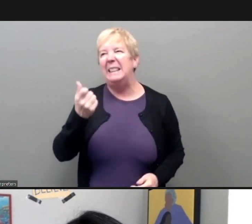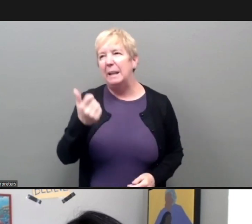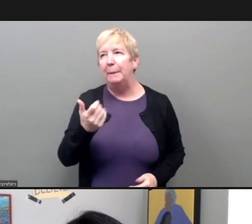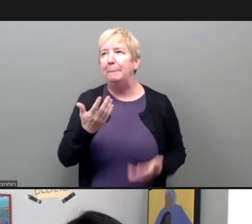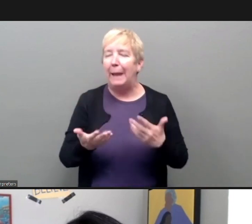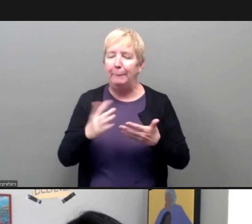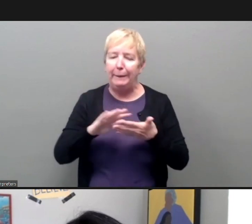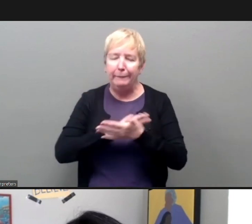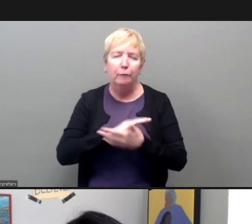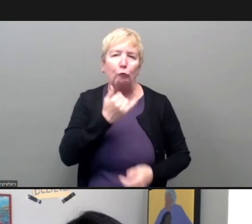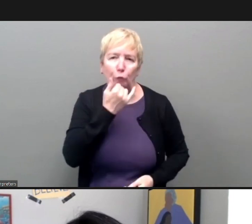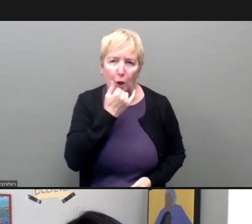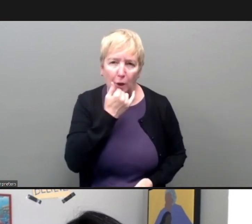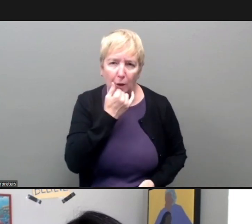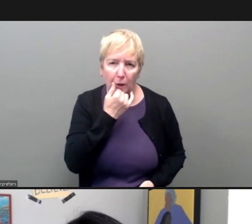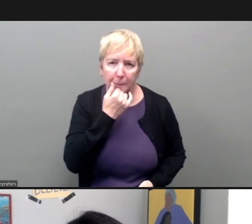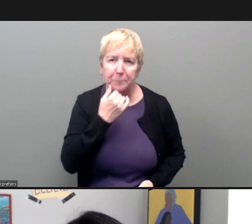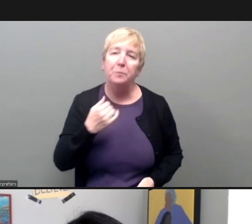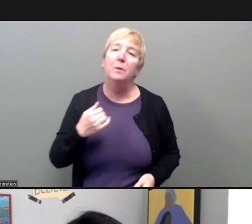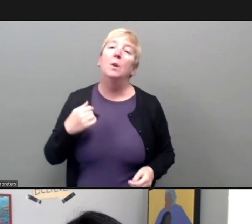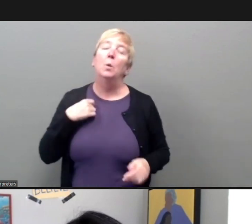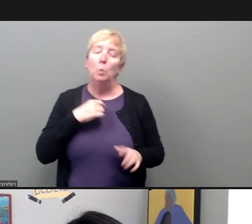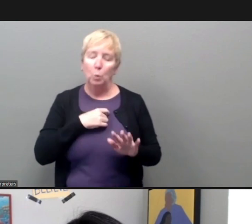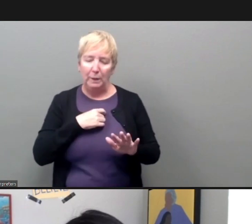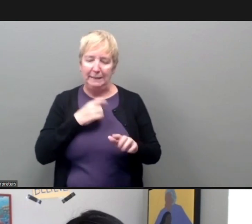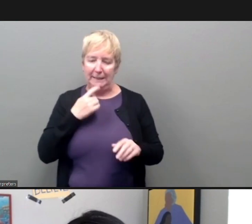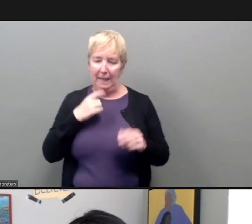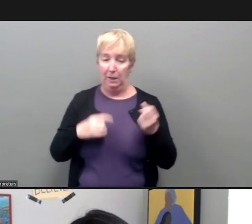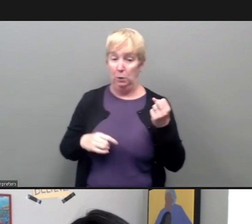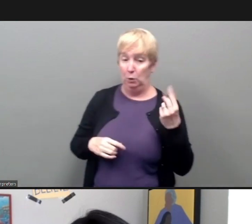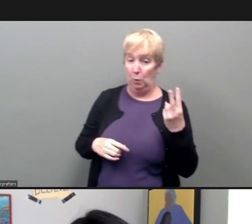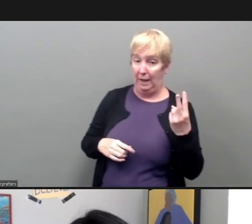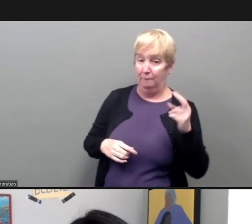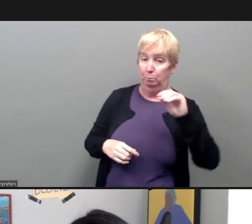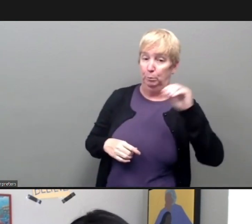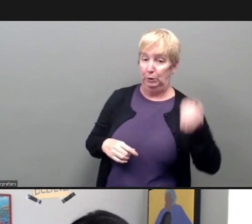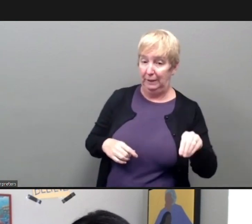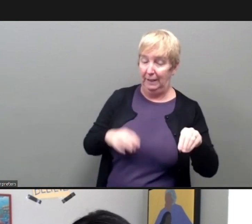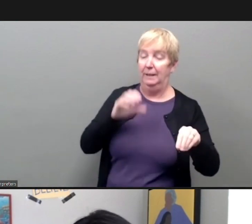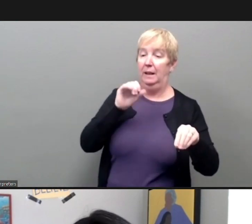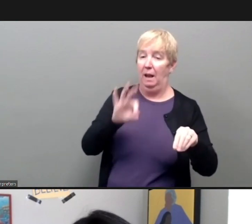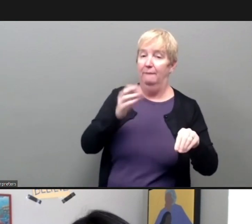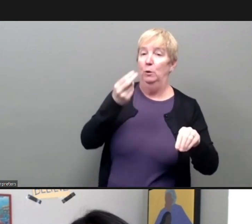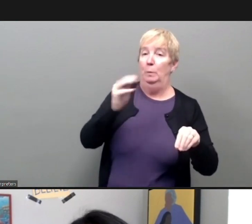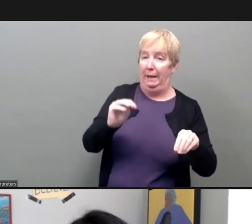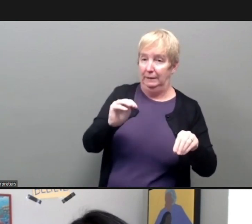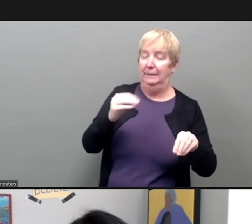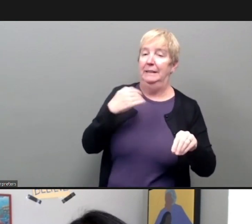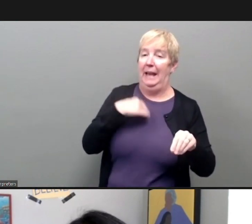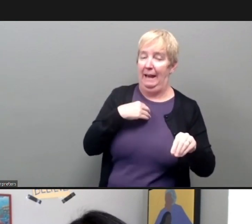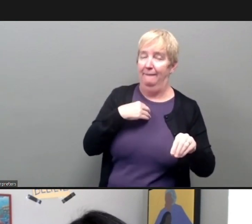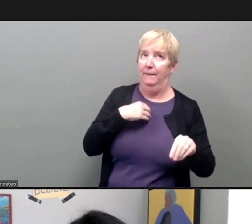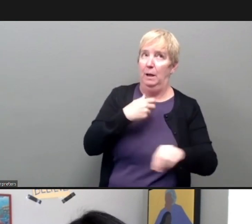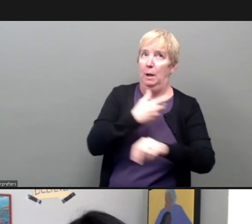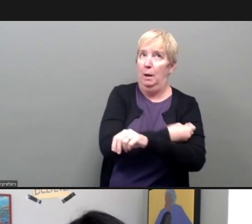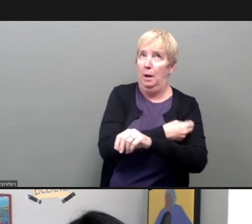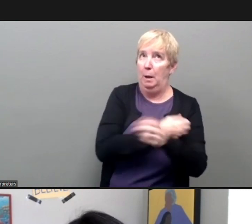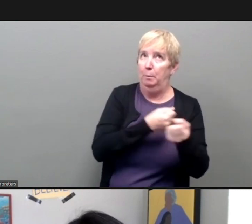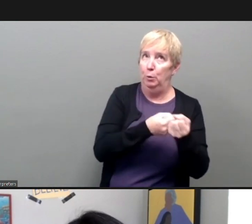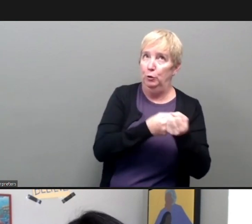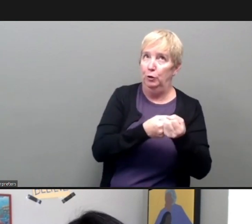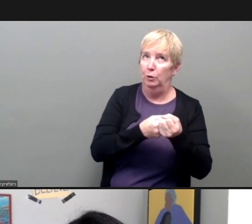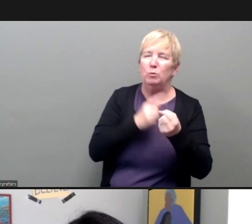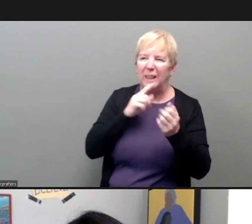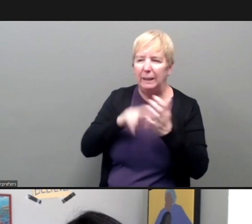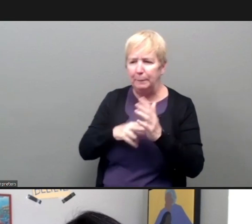we say 10 or 12% of New Mexicans have a booster. That's all adults. And, we've only had 2 or 3 or 4